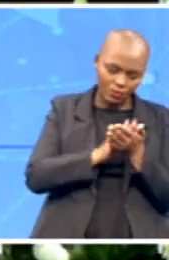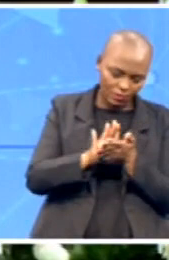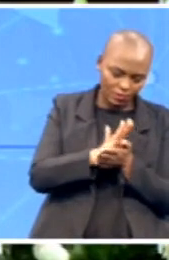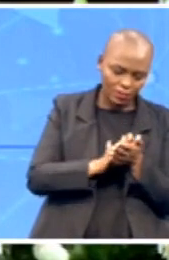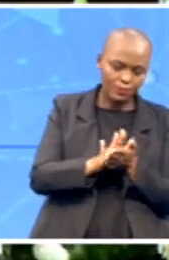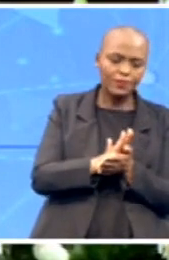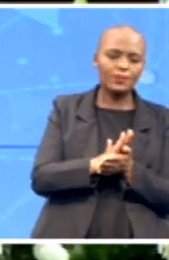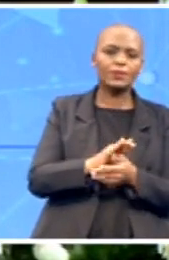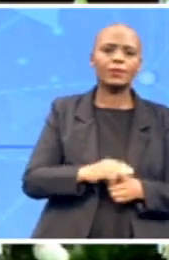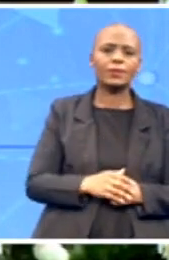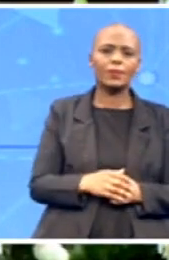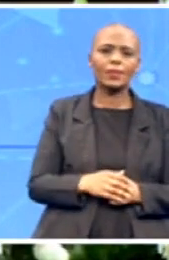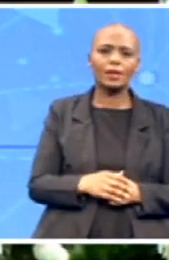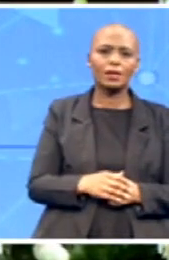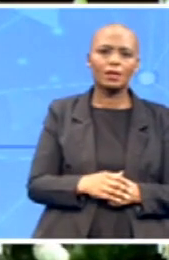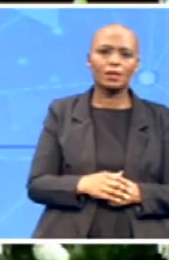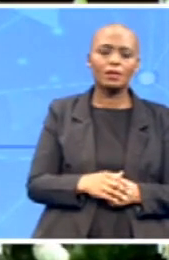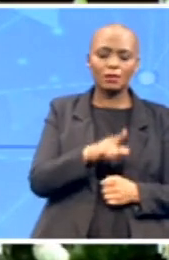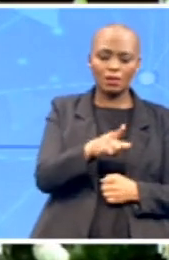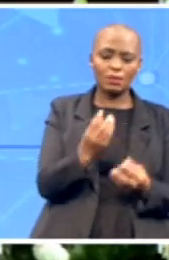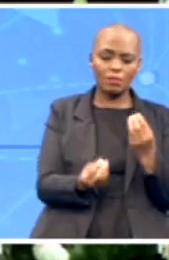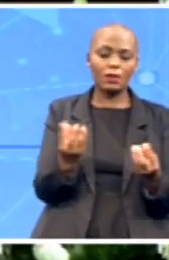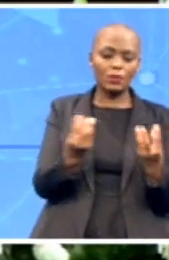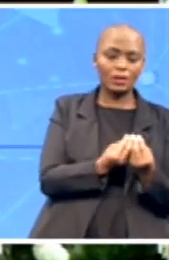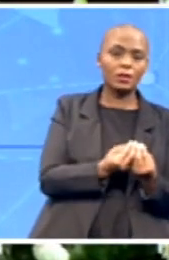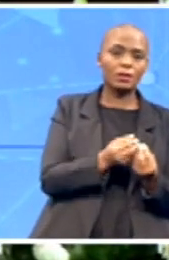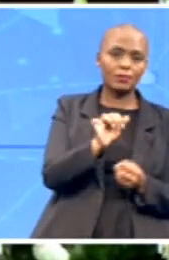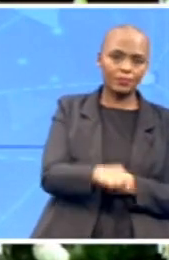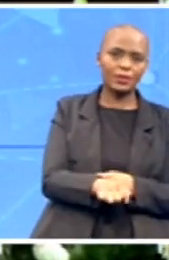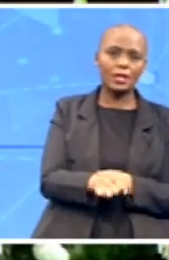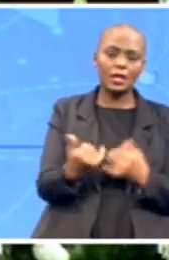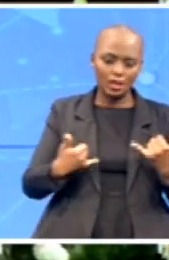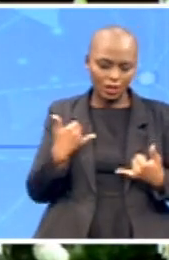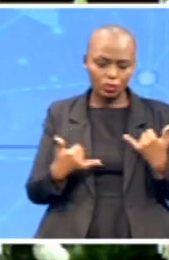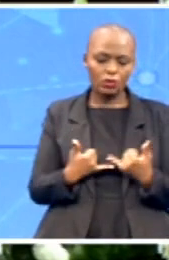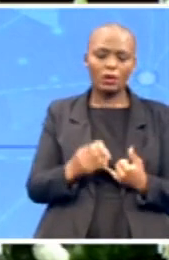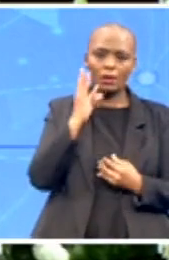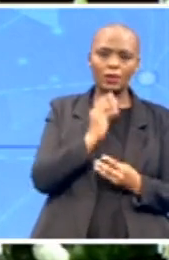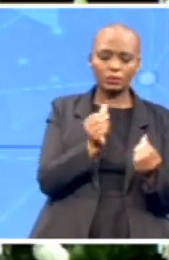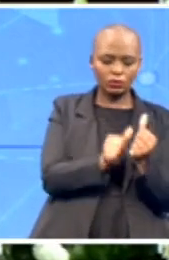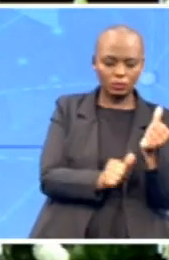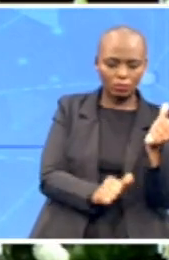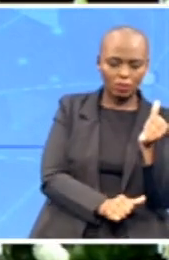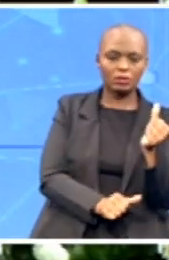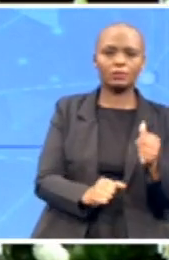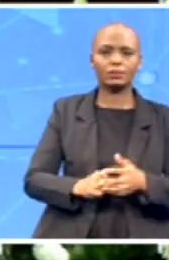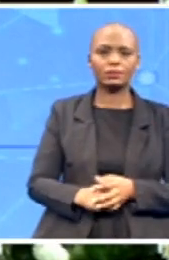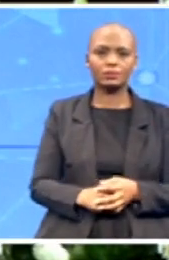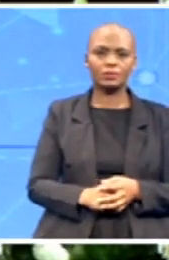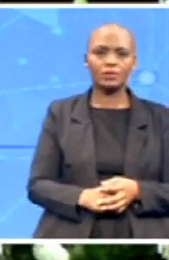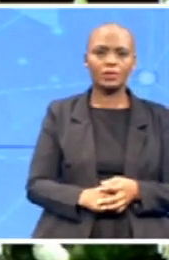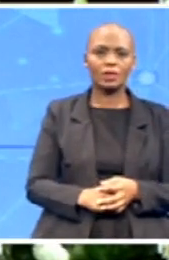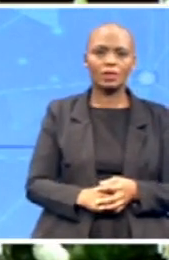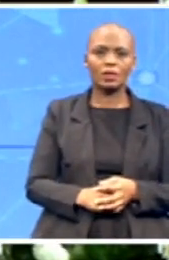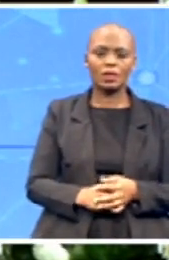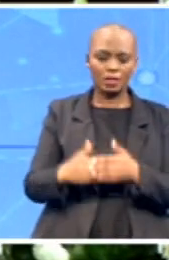Salimanabao. We enjoy the cool, the cool one. Who is ever never had a cat's like, oh, no, it's about